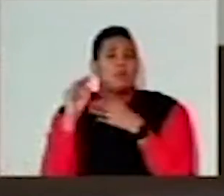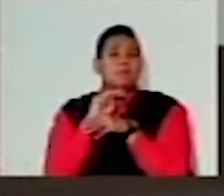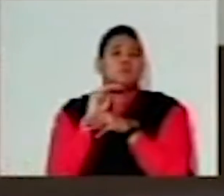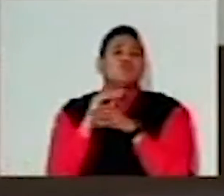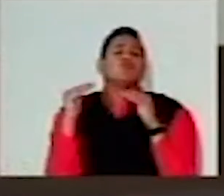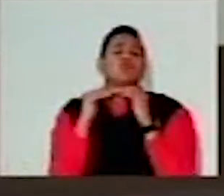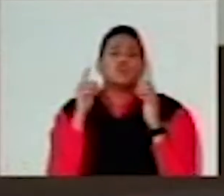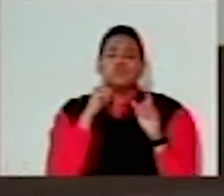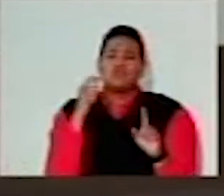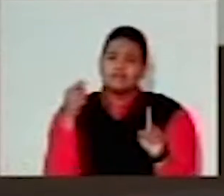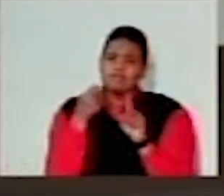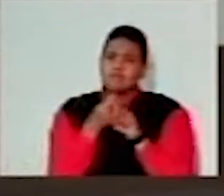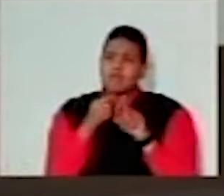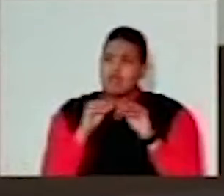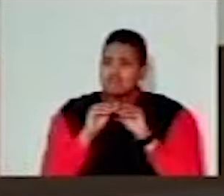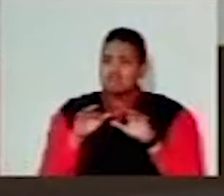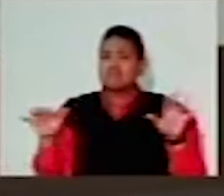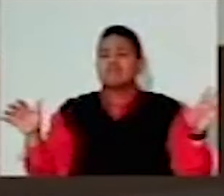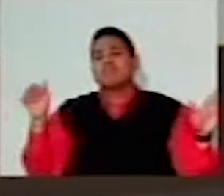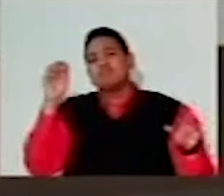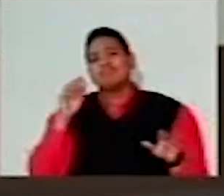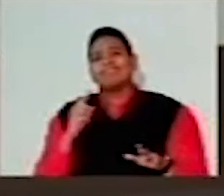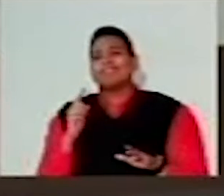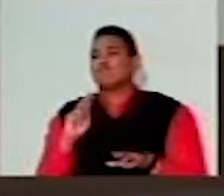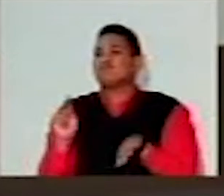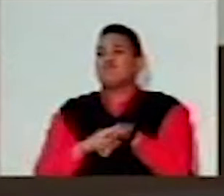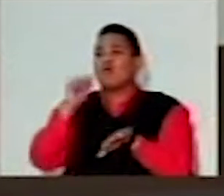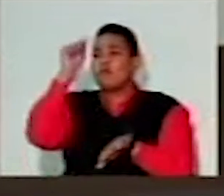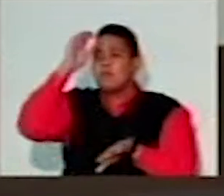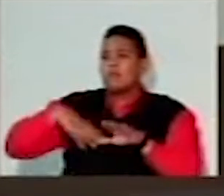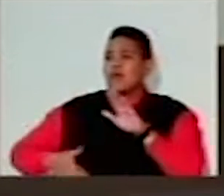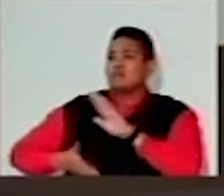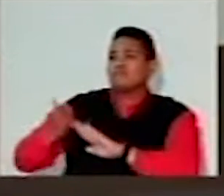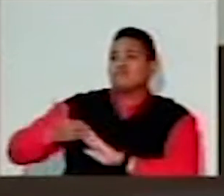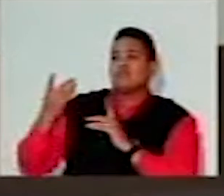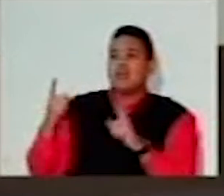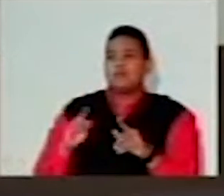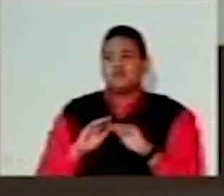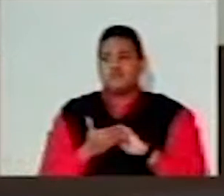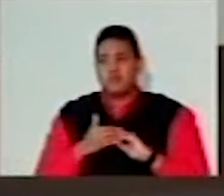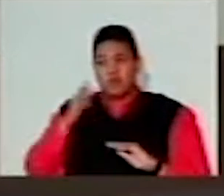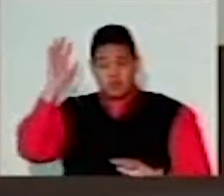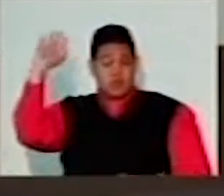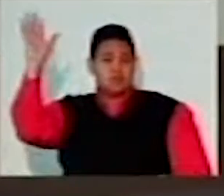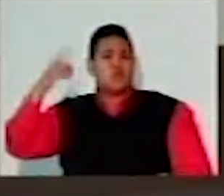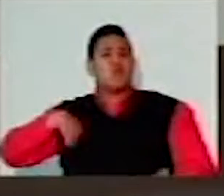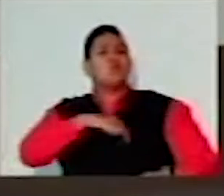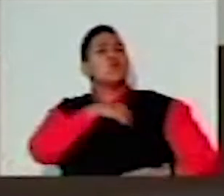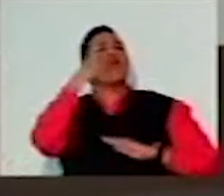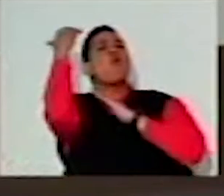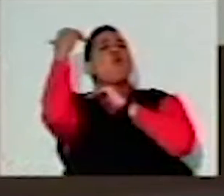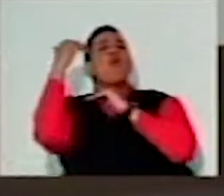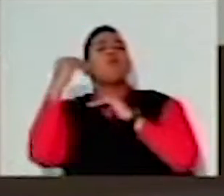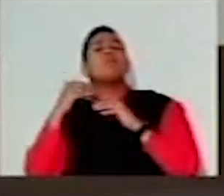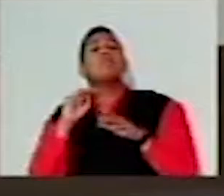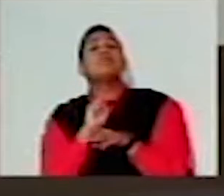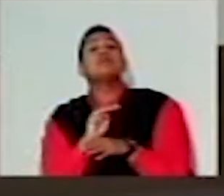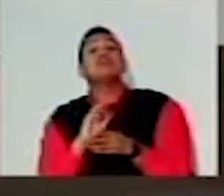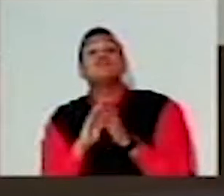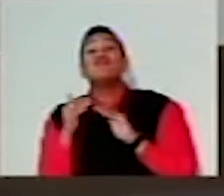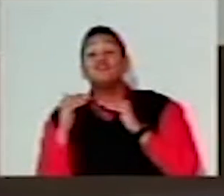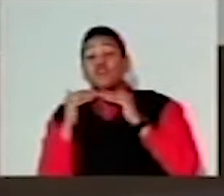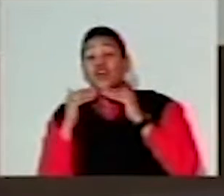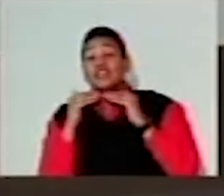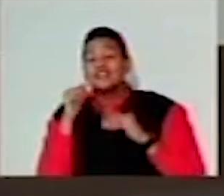Justice affect the ordinary man here in Jamaica. Because, Mr. Speaker, we hope to make the Ministry of Justice not